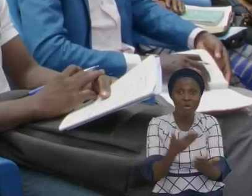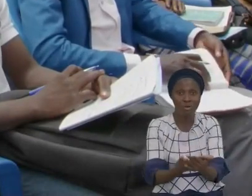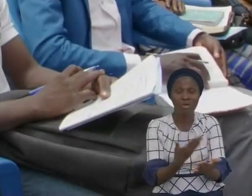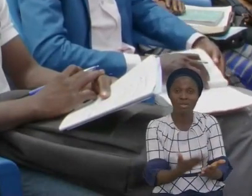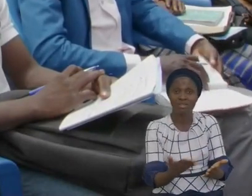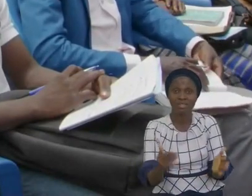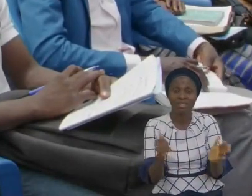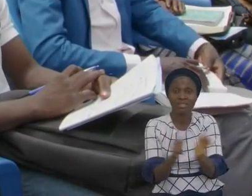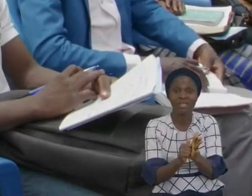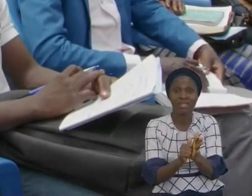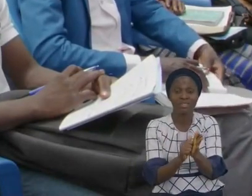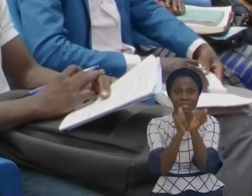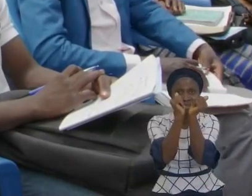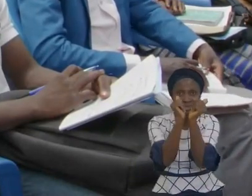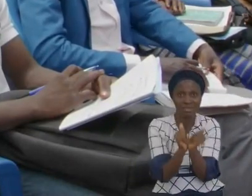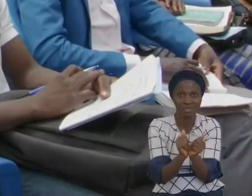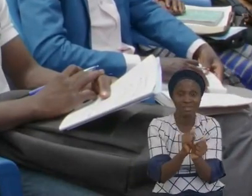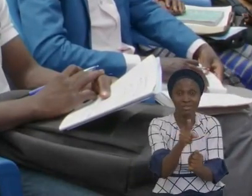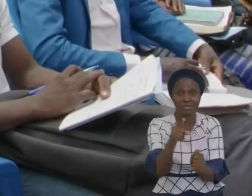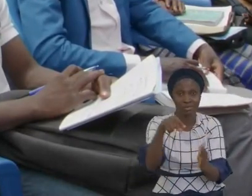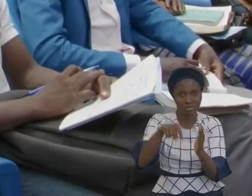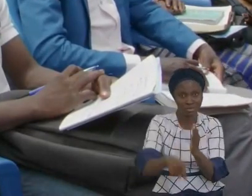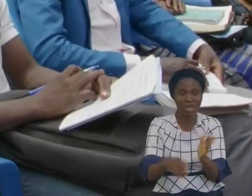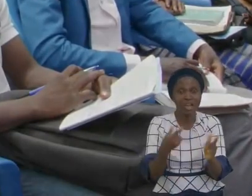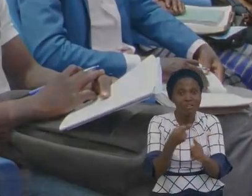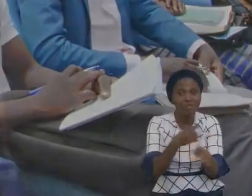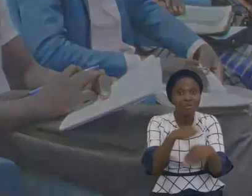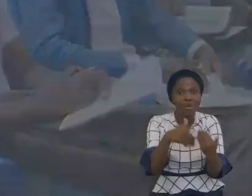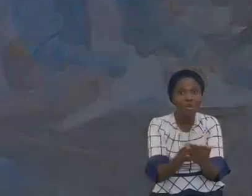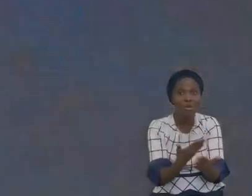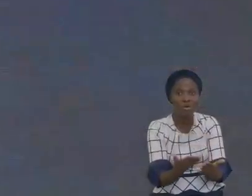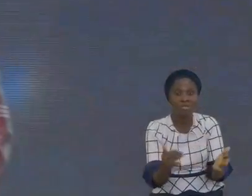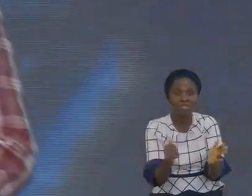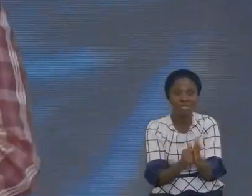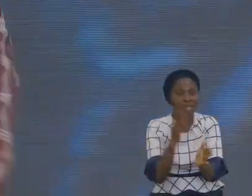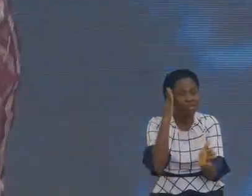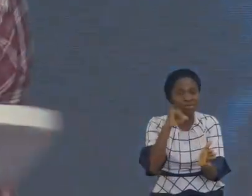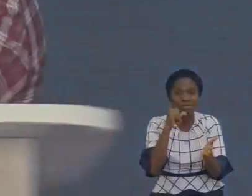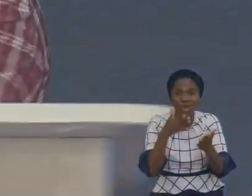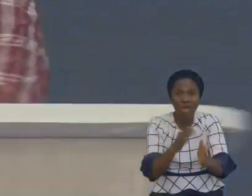will not allow you to have progress. He